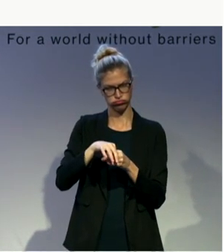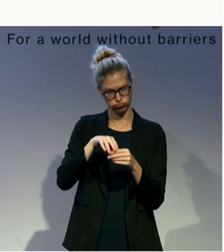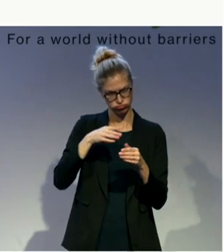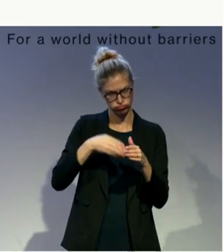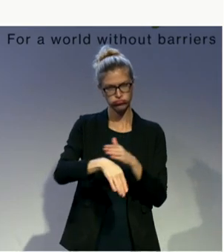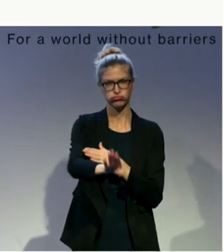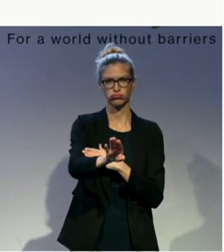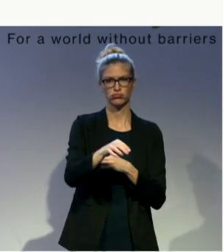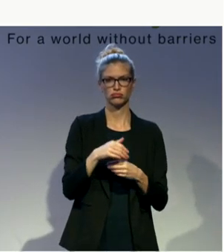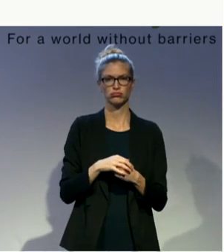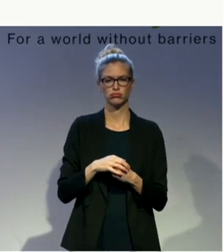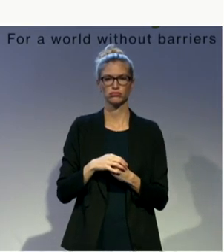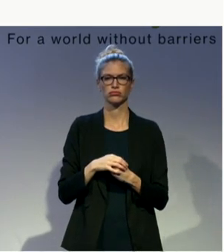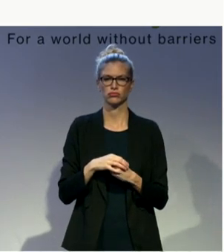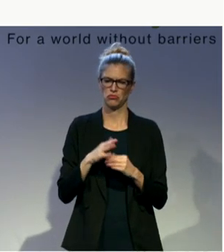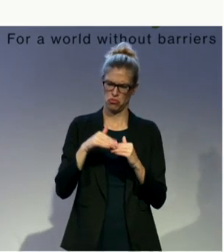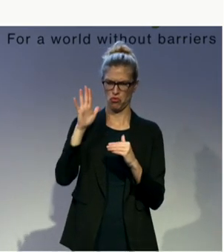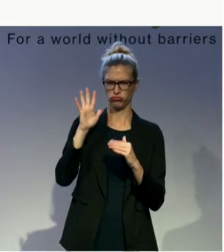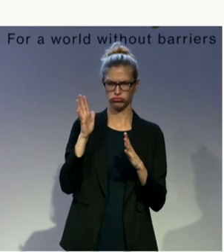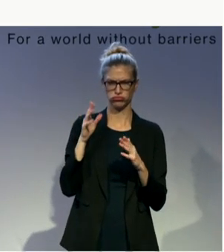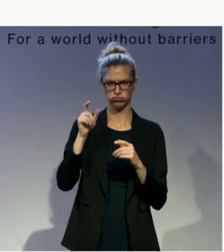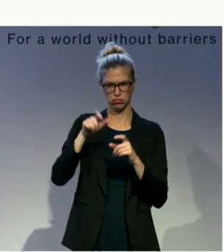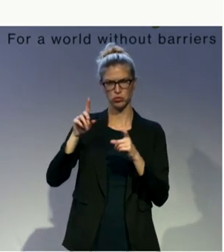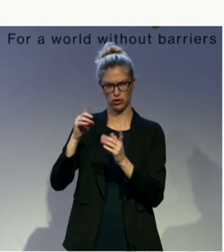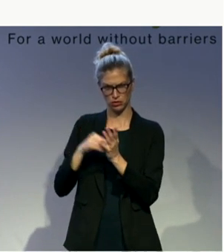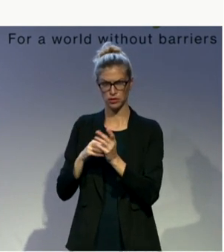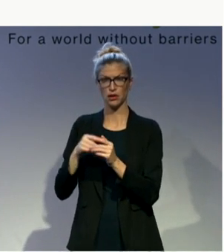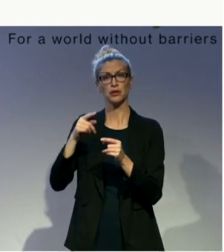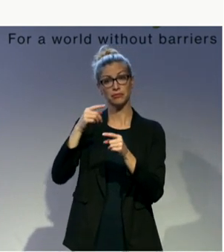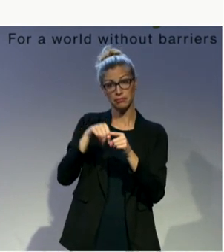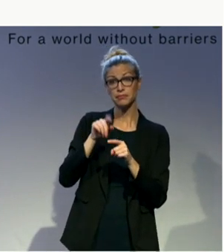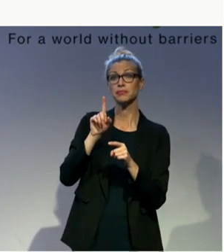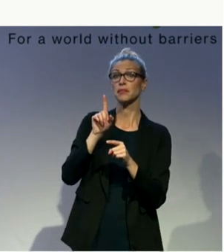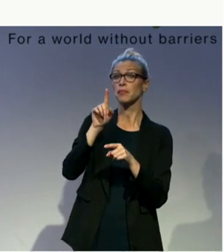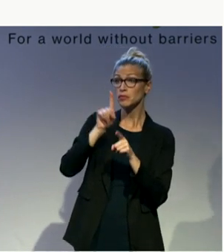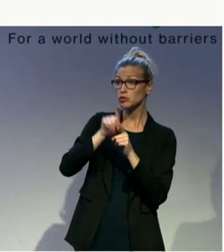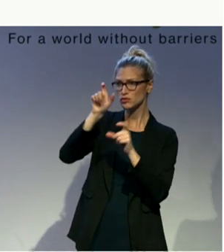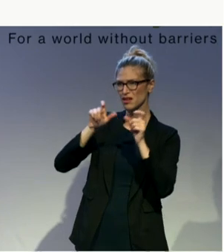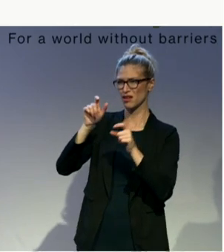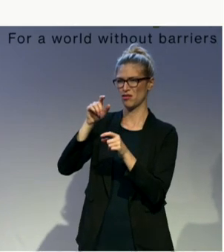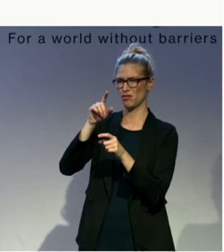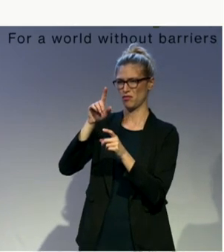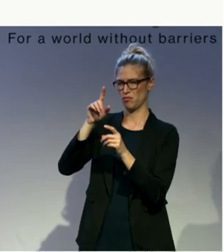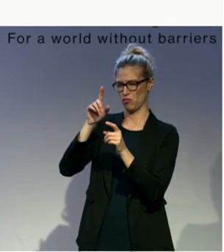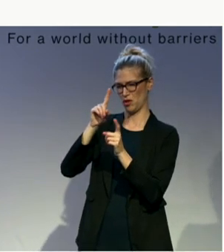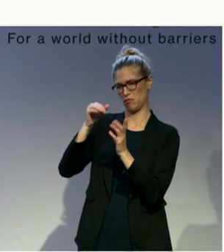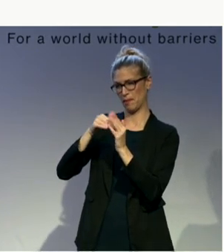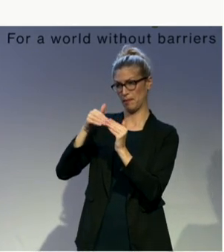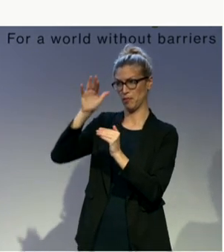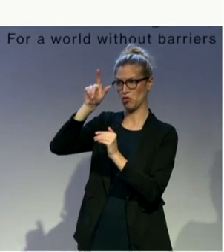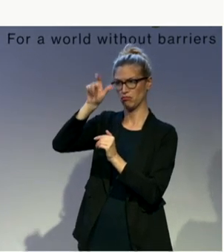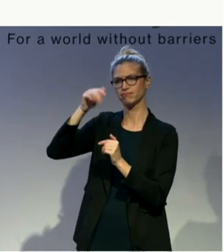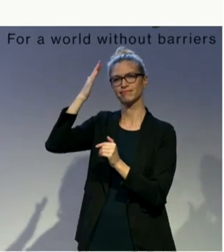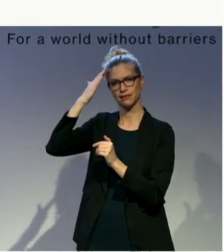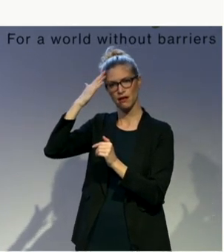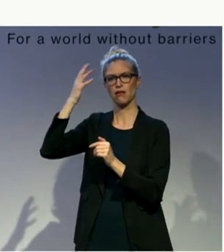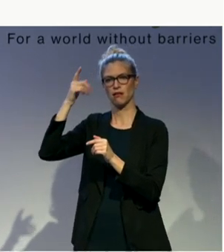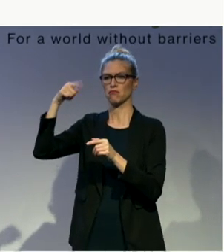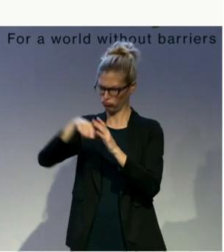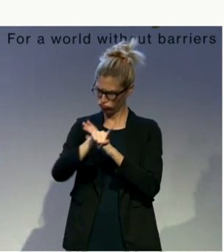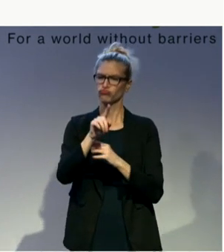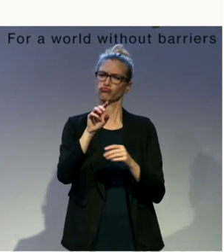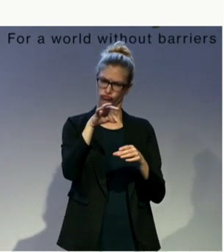learning disabilities in the campaigns from start to finish in order to create accessible voting for